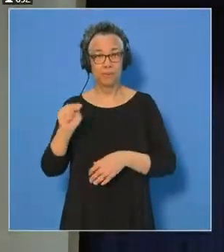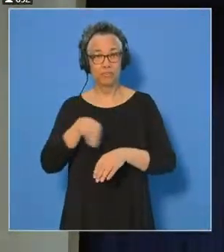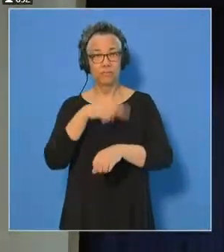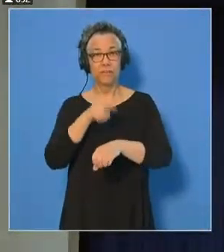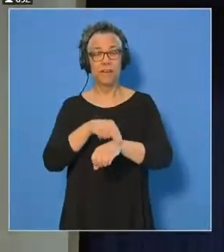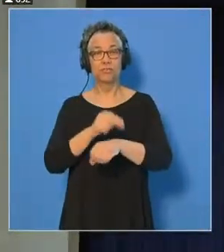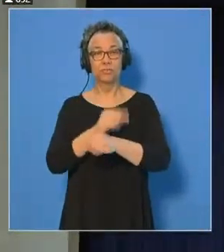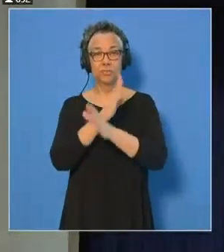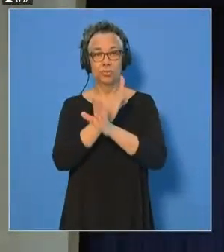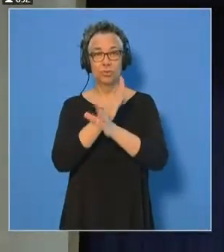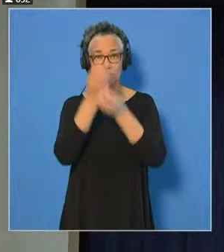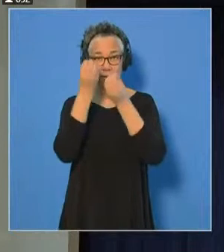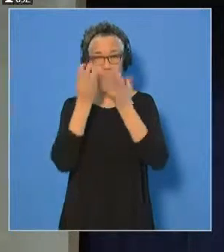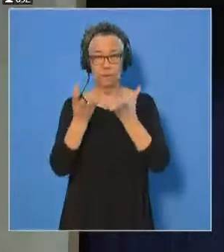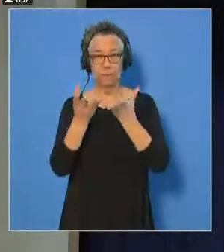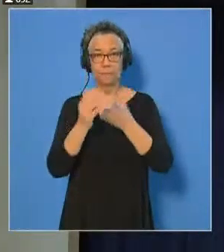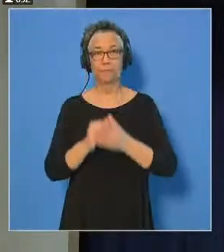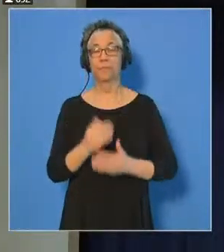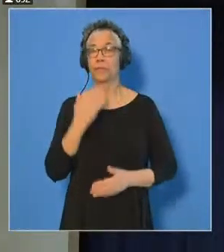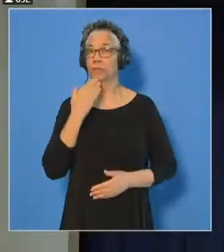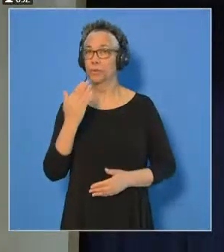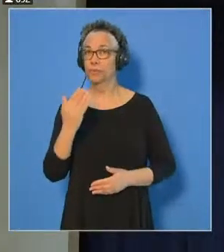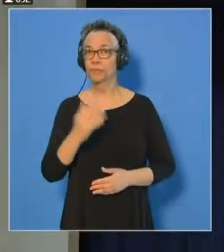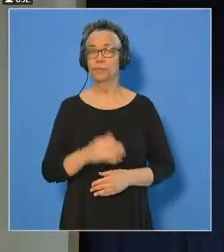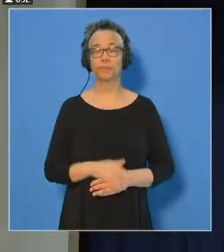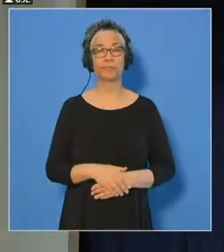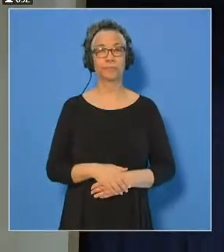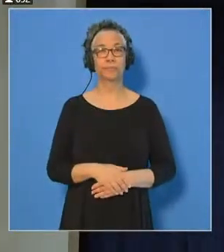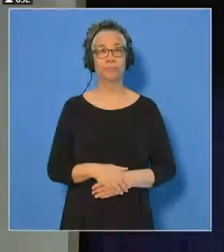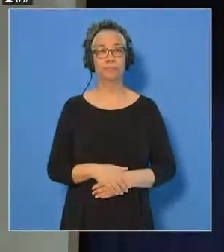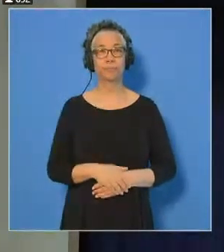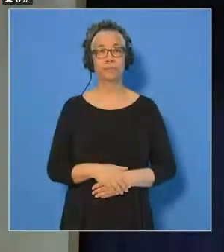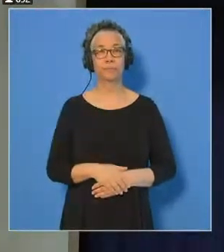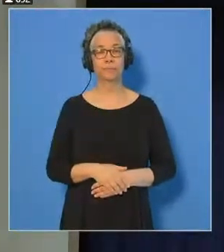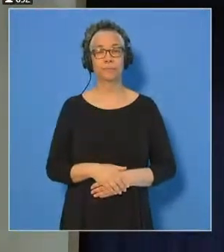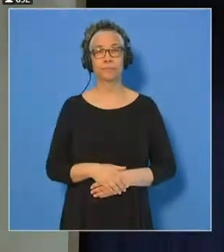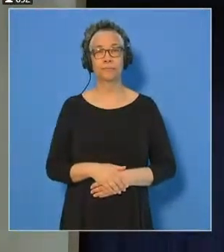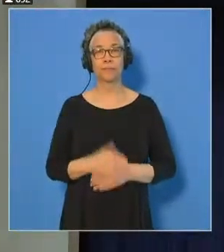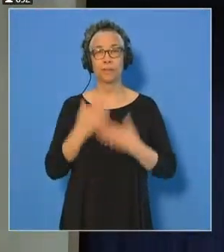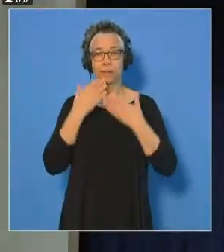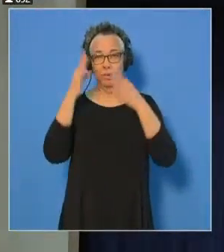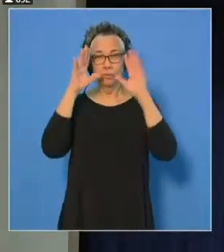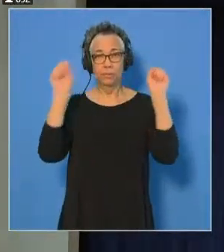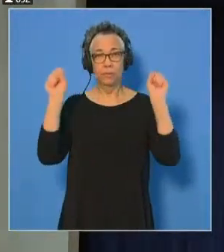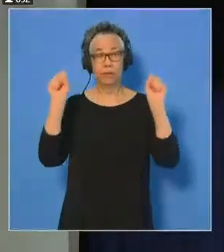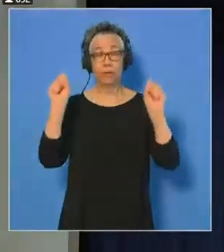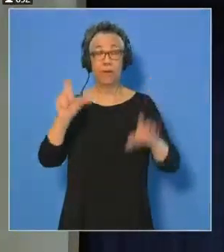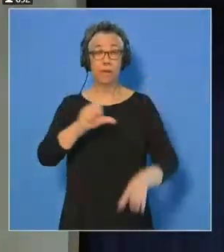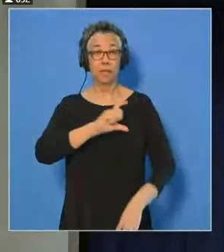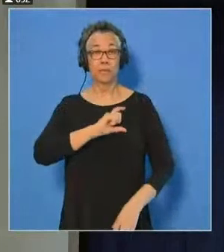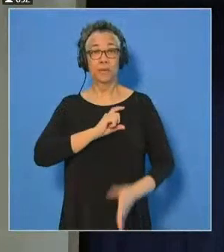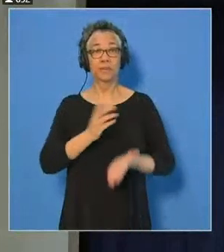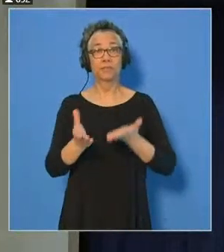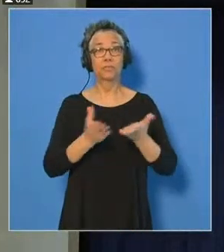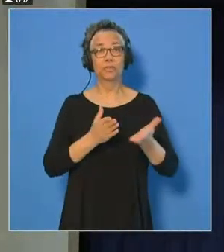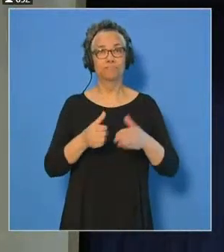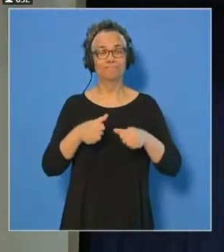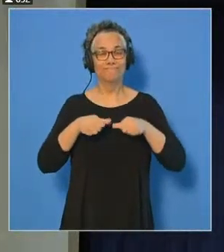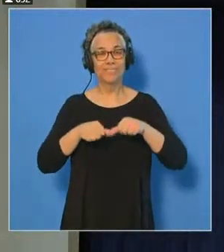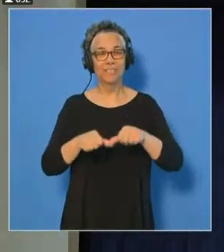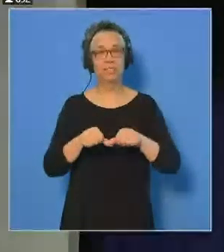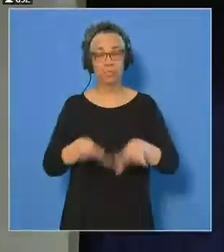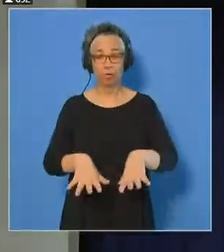Minister. Thank you. Thank you, Premier. The Bermuda Police Service continued to execute arrests for